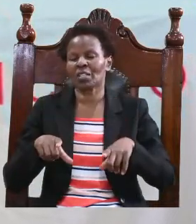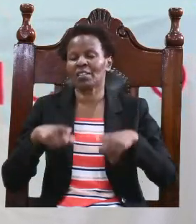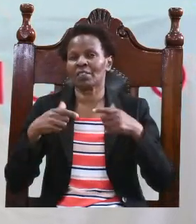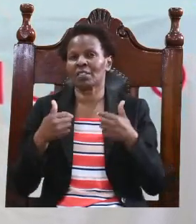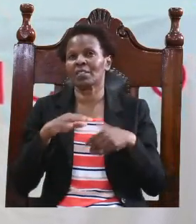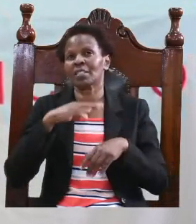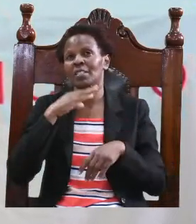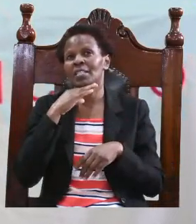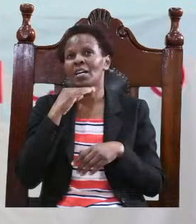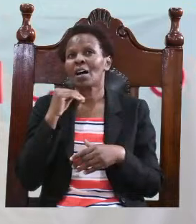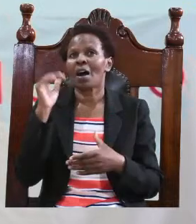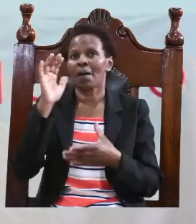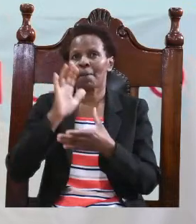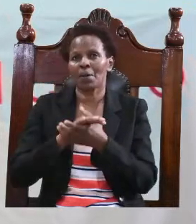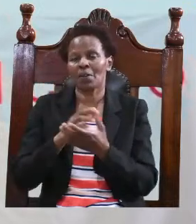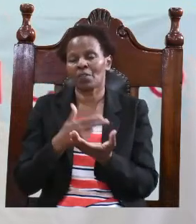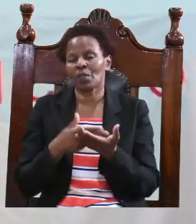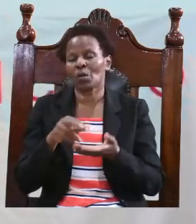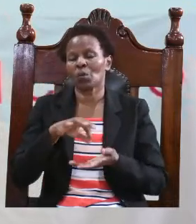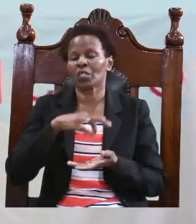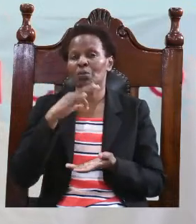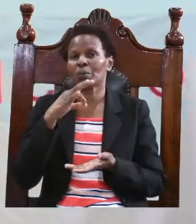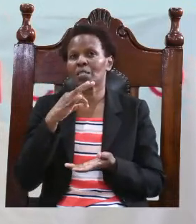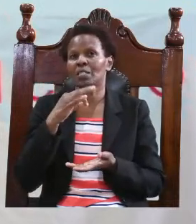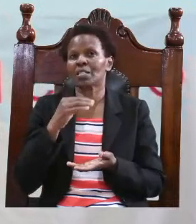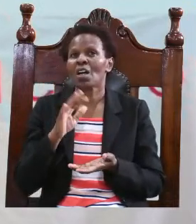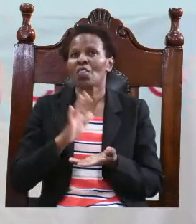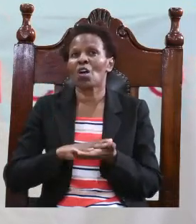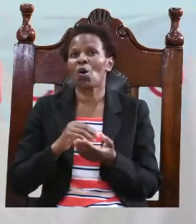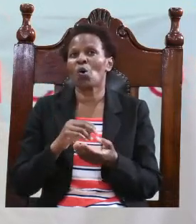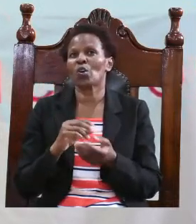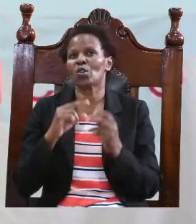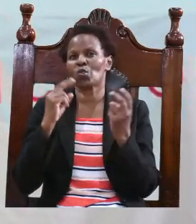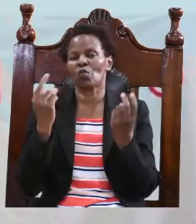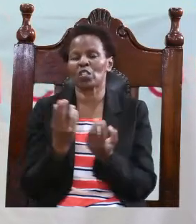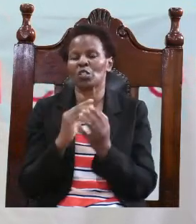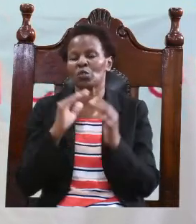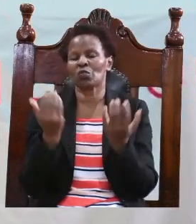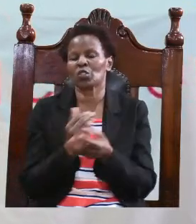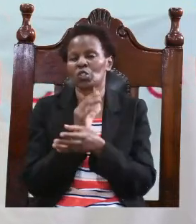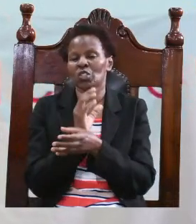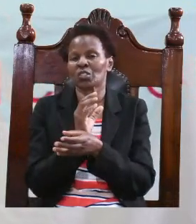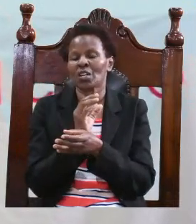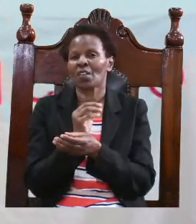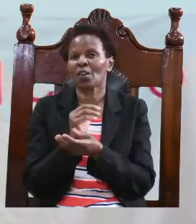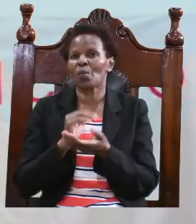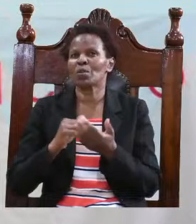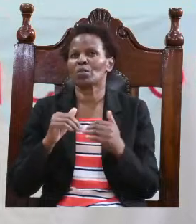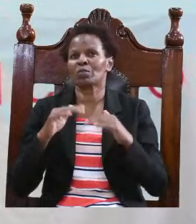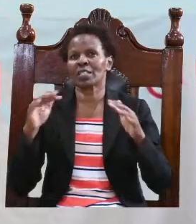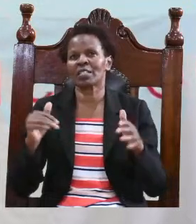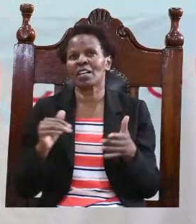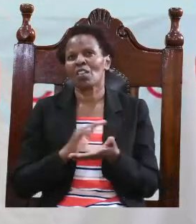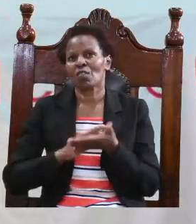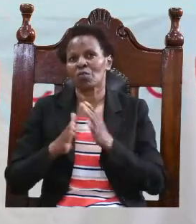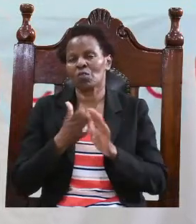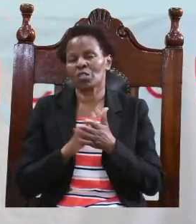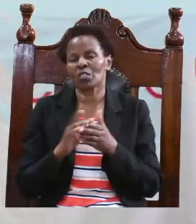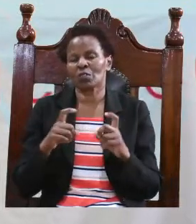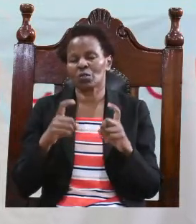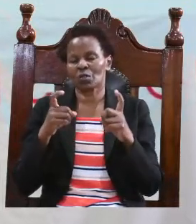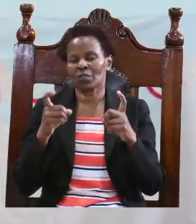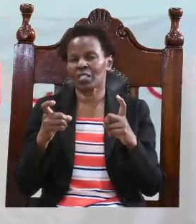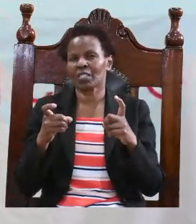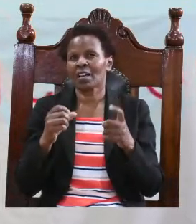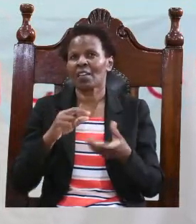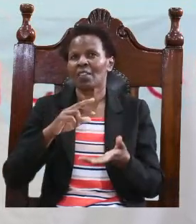judge the living and the dead. I believe in the Holy Spirit, the Holy Universal Church, the communion of saints, the